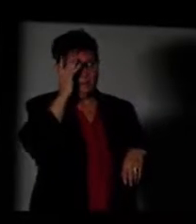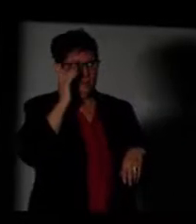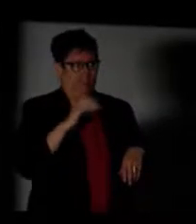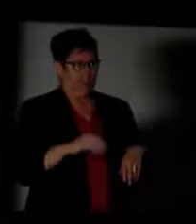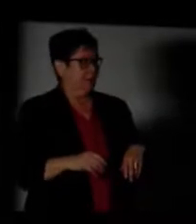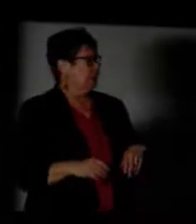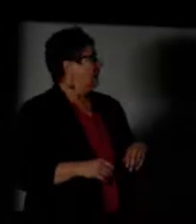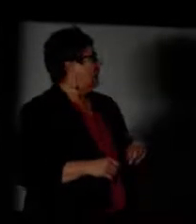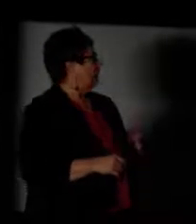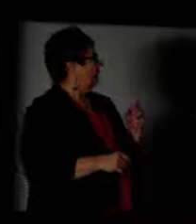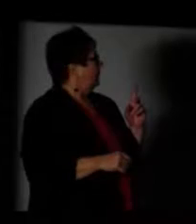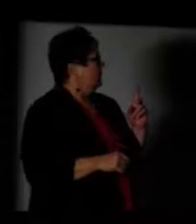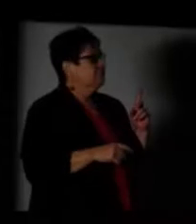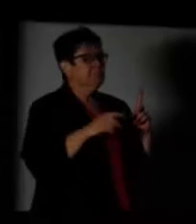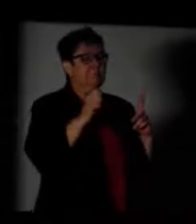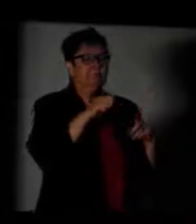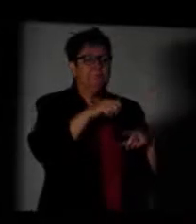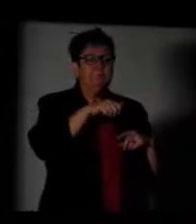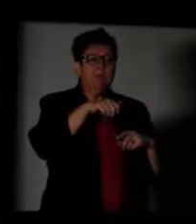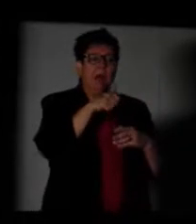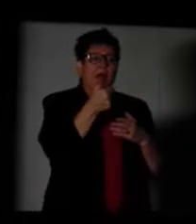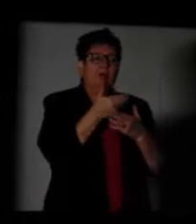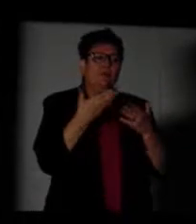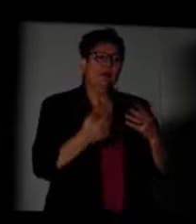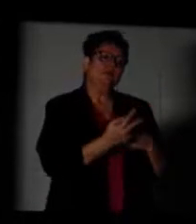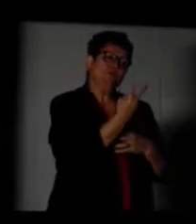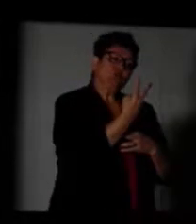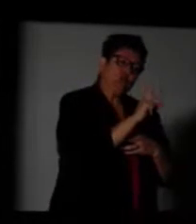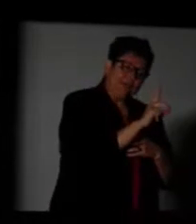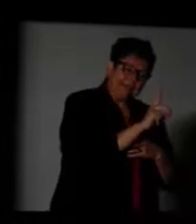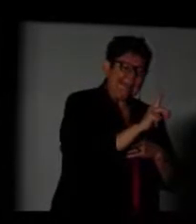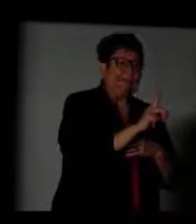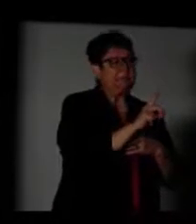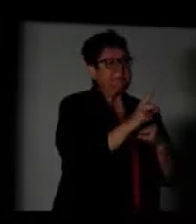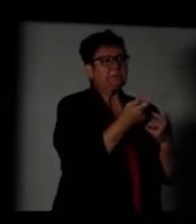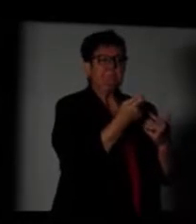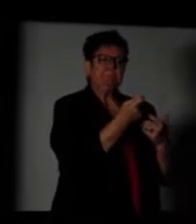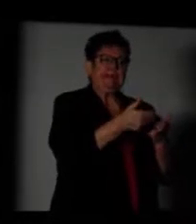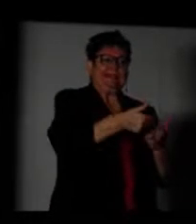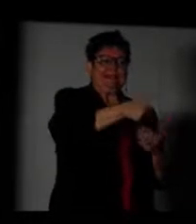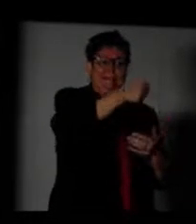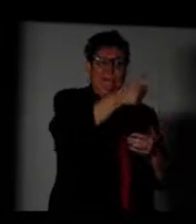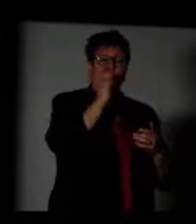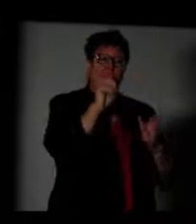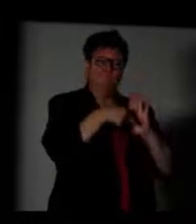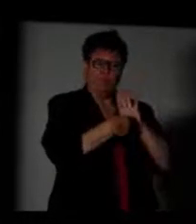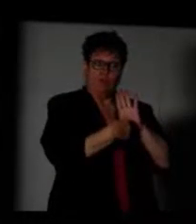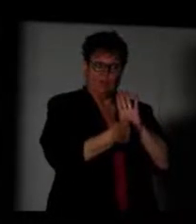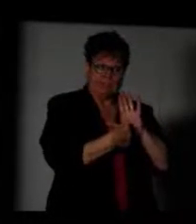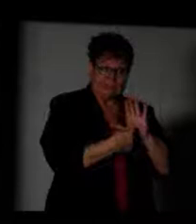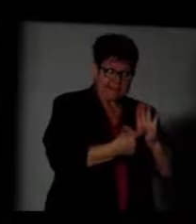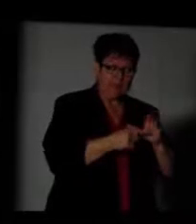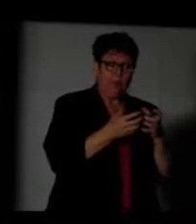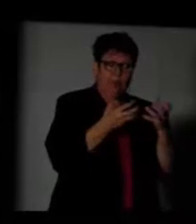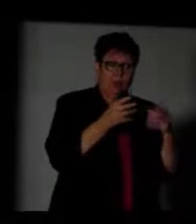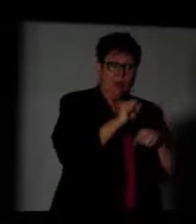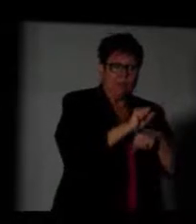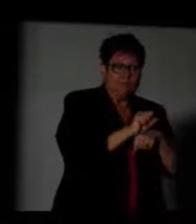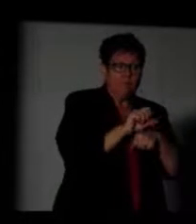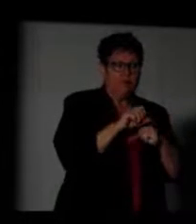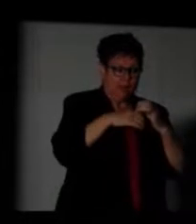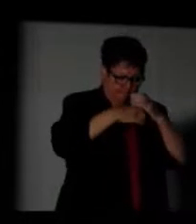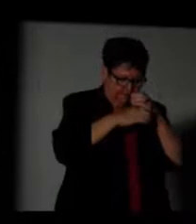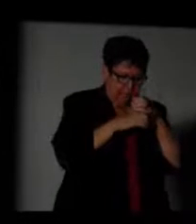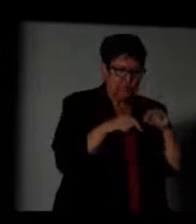There are other things that are relatively two-dimensional and relatively straightforward as well. So, for example, we've been doing quite a lot of work on